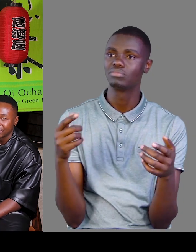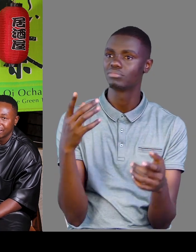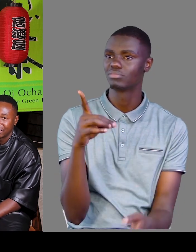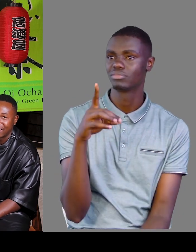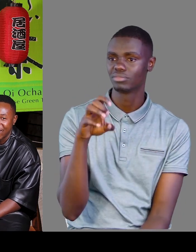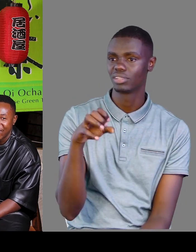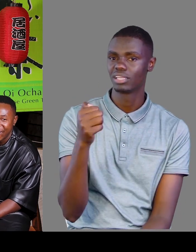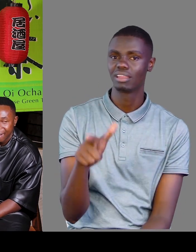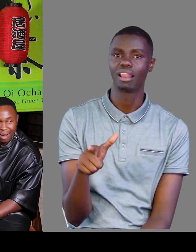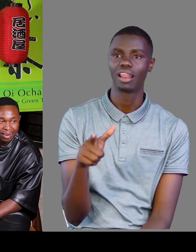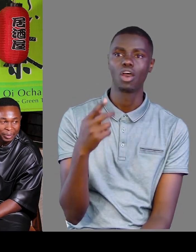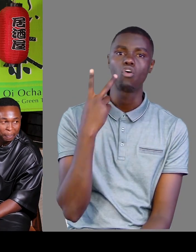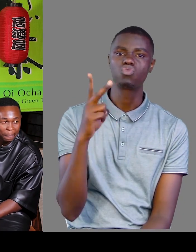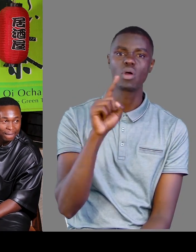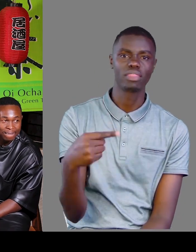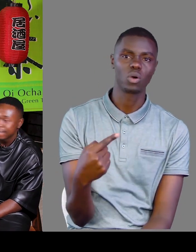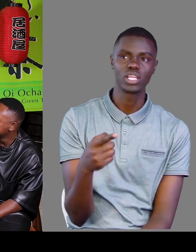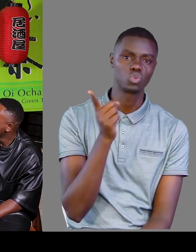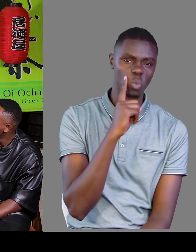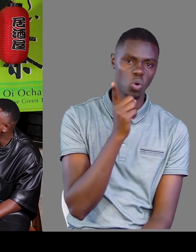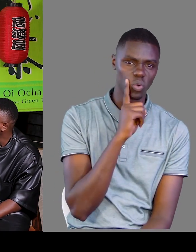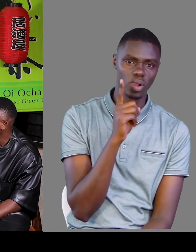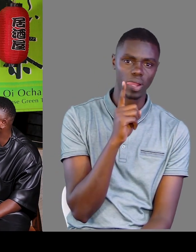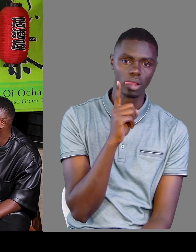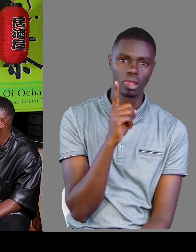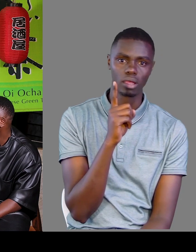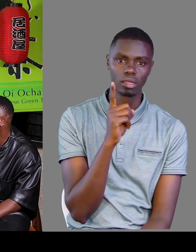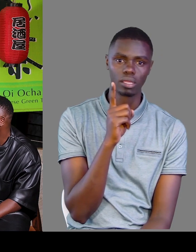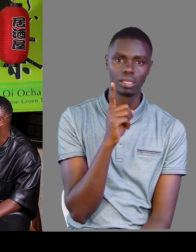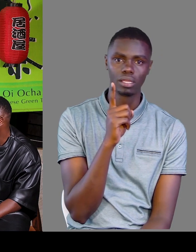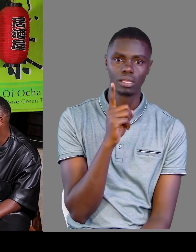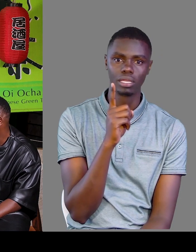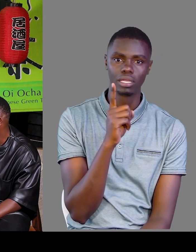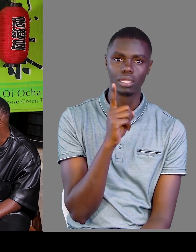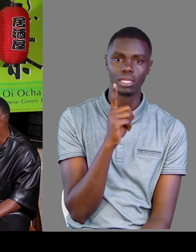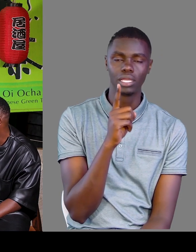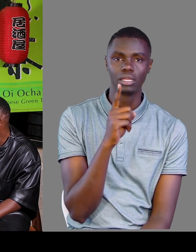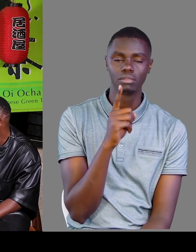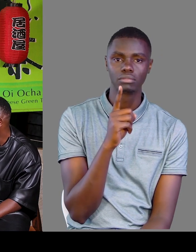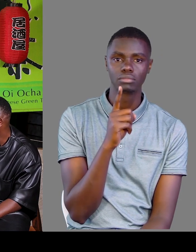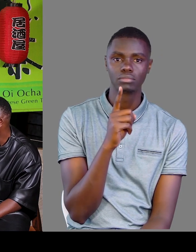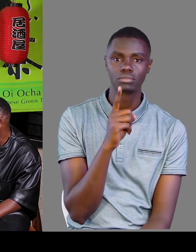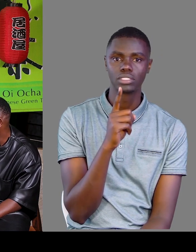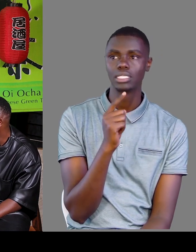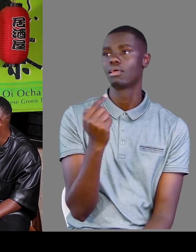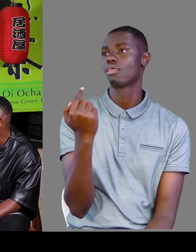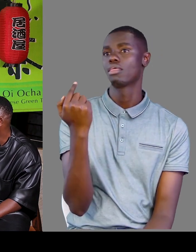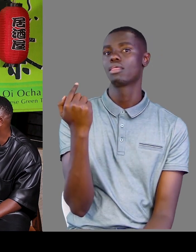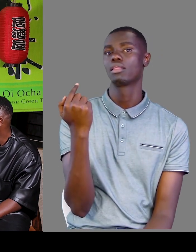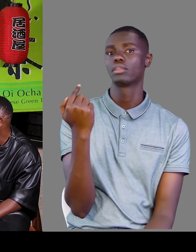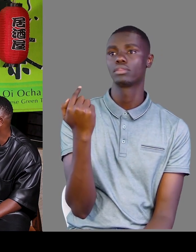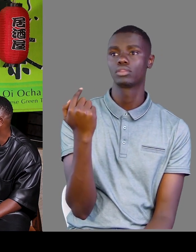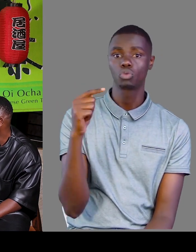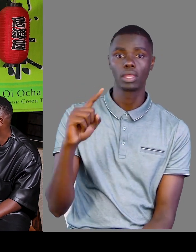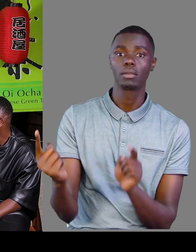Unanielewa? Same bill ya 200,000 kesho. Na hii ni mazoea, unakumbuka numero? Si tulipatana na wewe numero